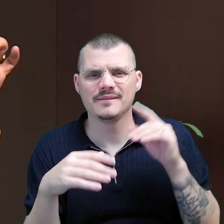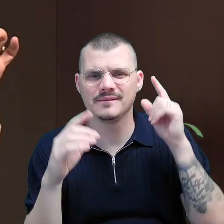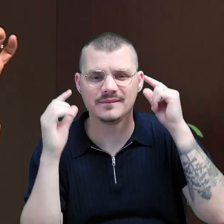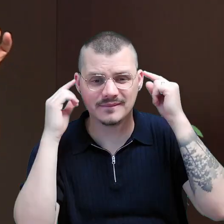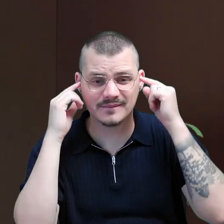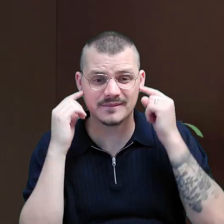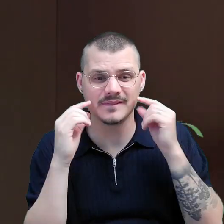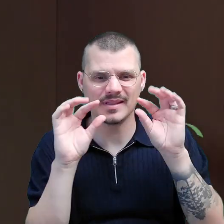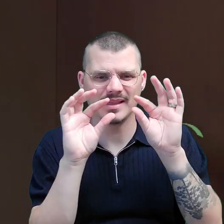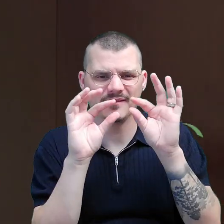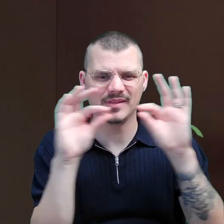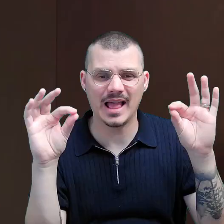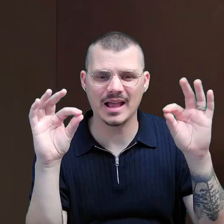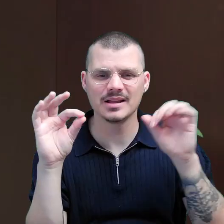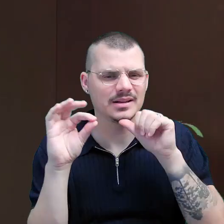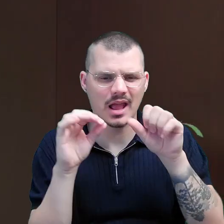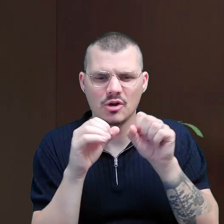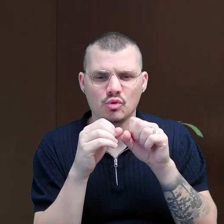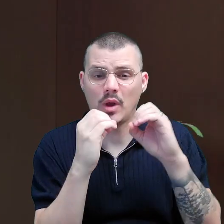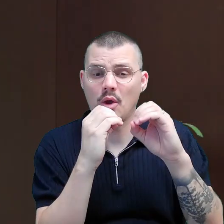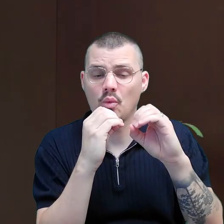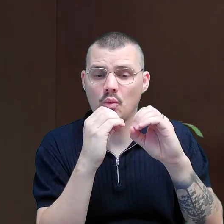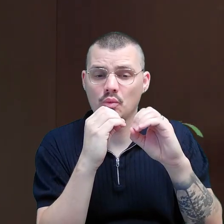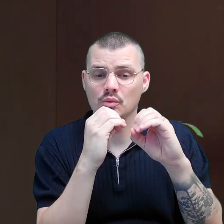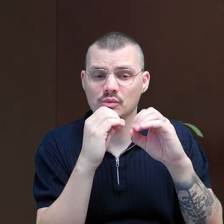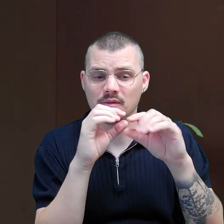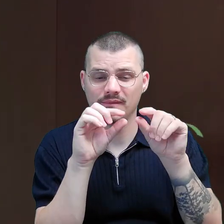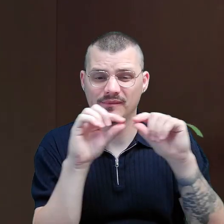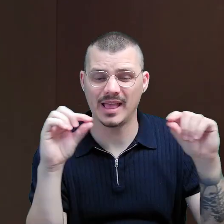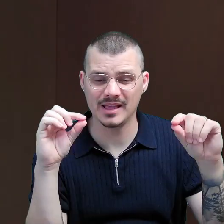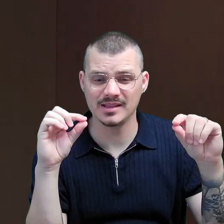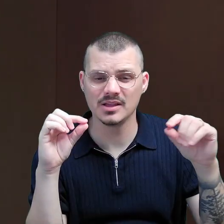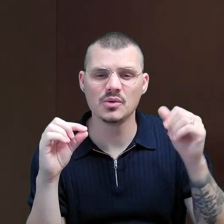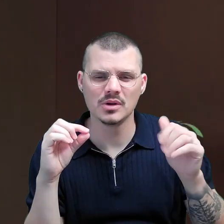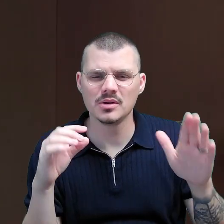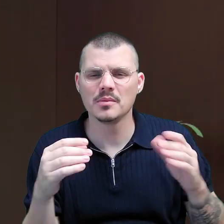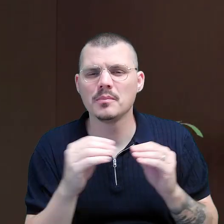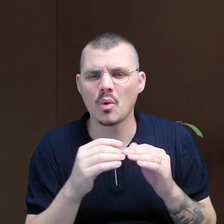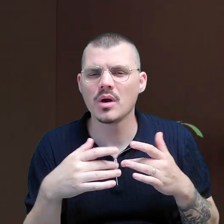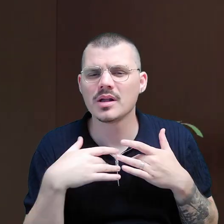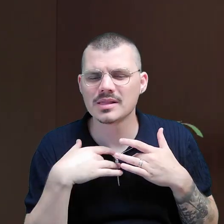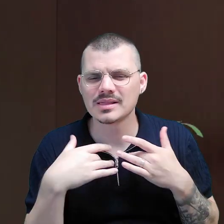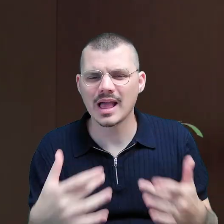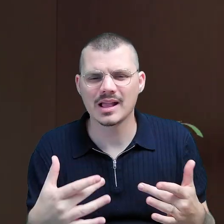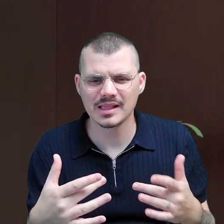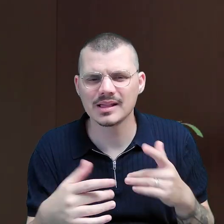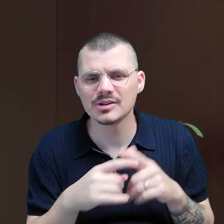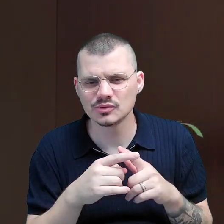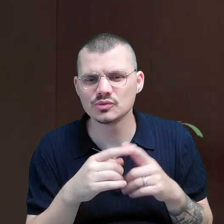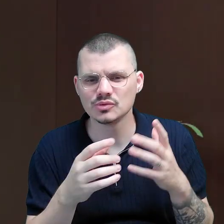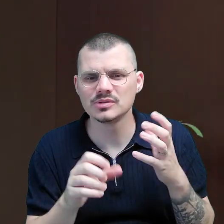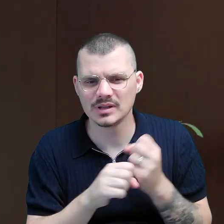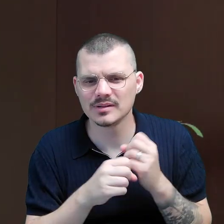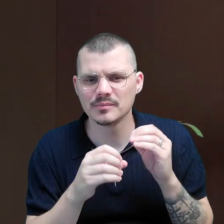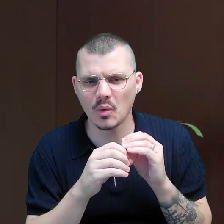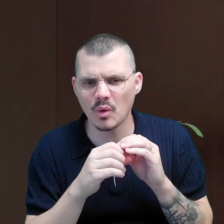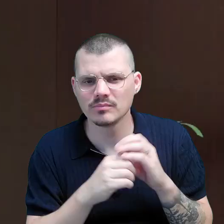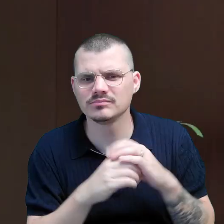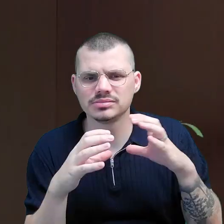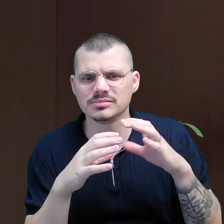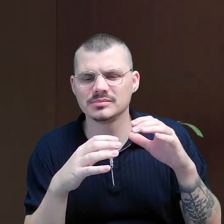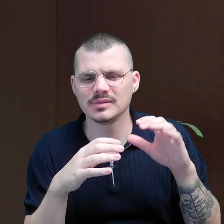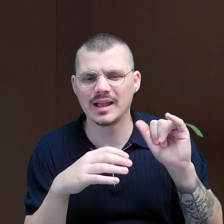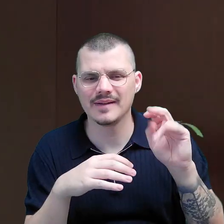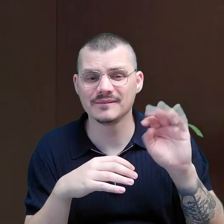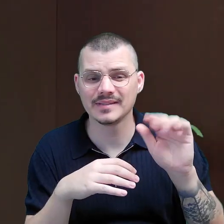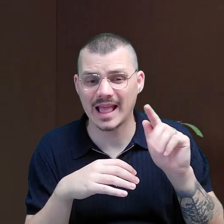flat rather than round eustachian tubes, which are much more likely to get inflamed